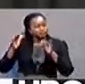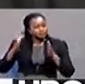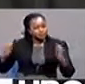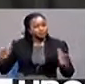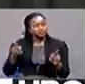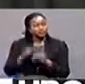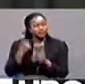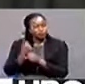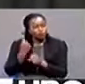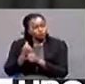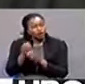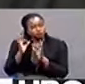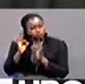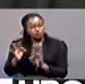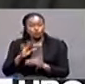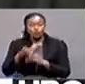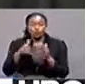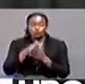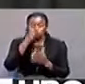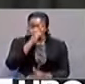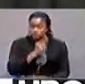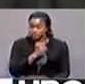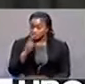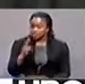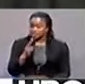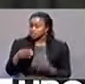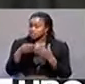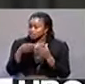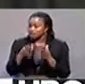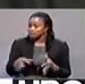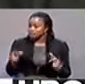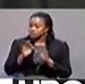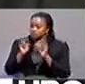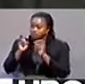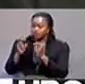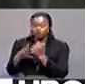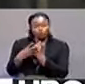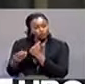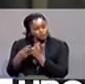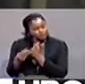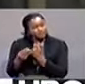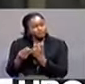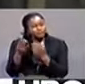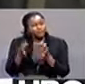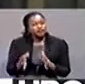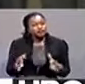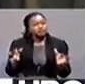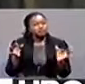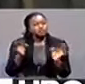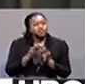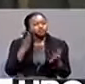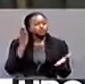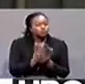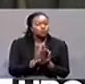emulated by all the religious leaders. We should get away from